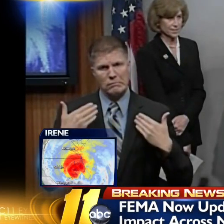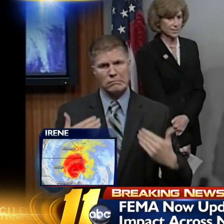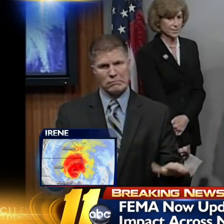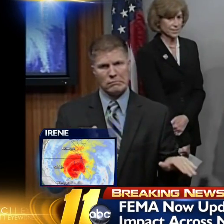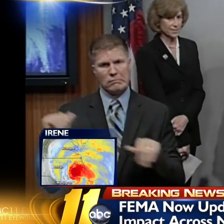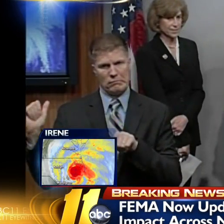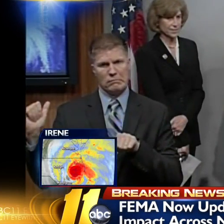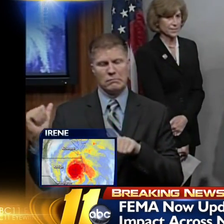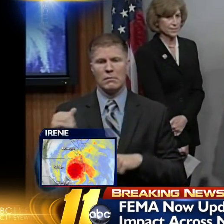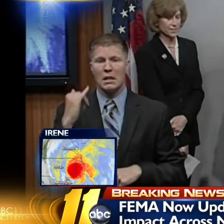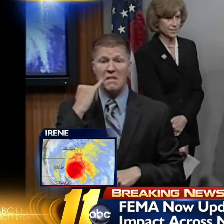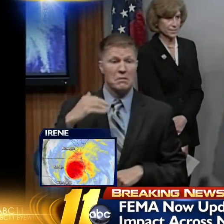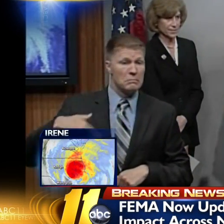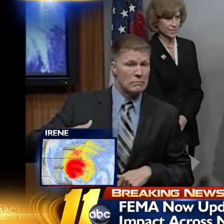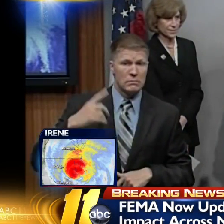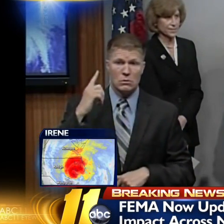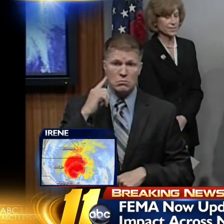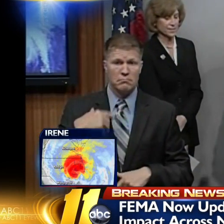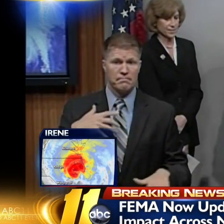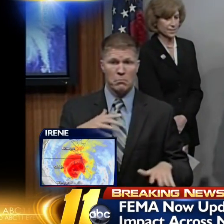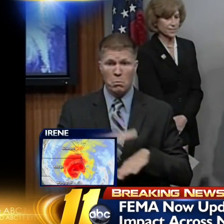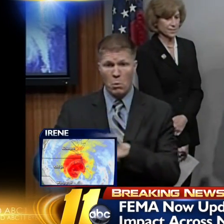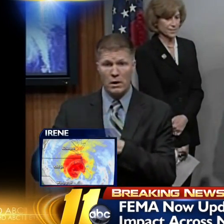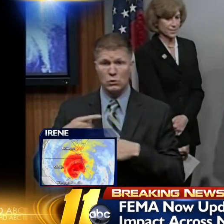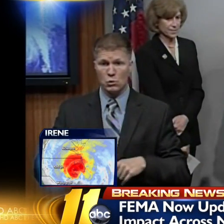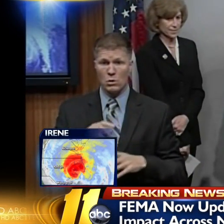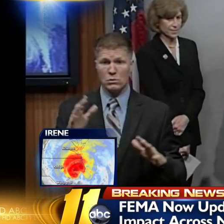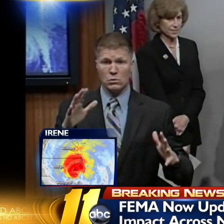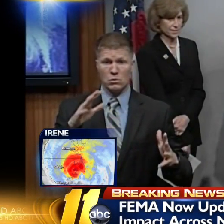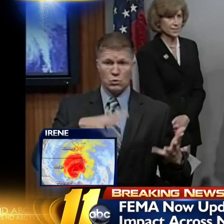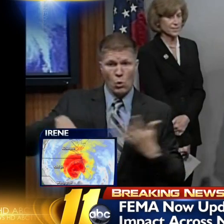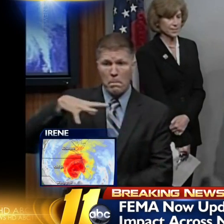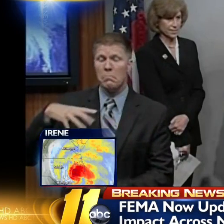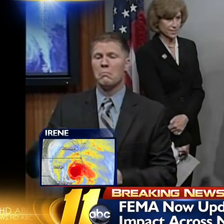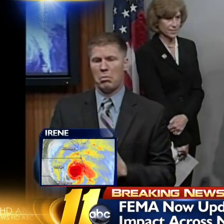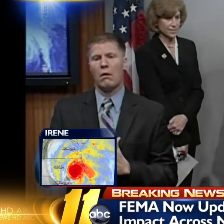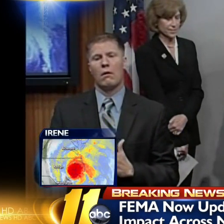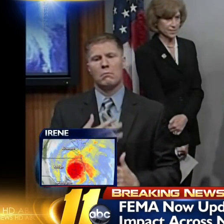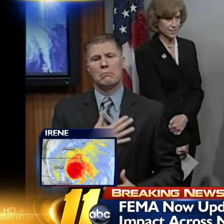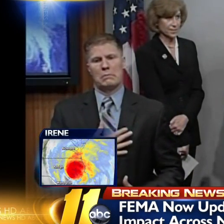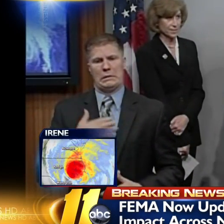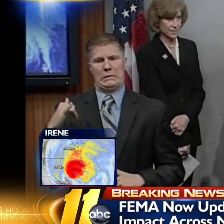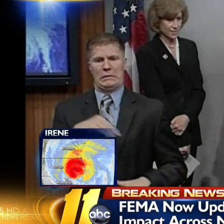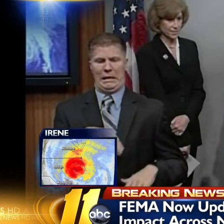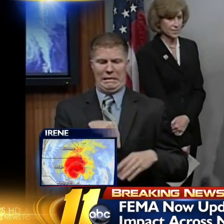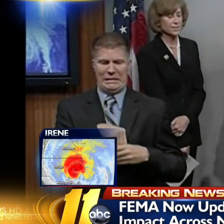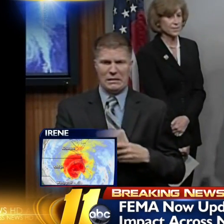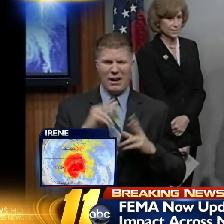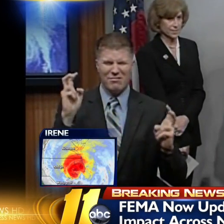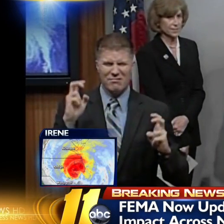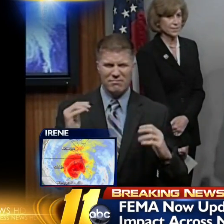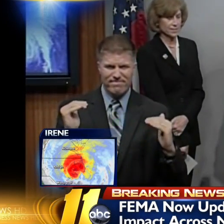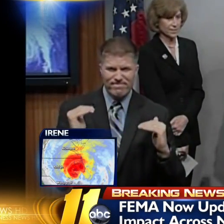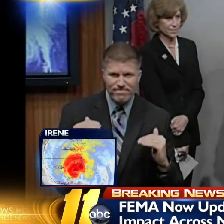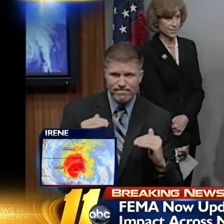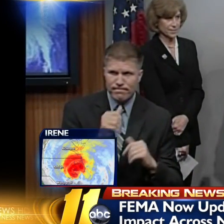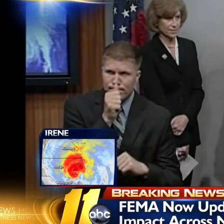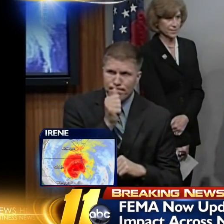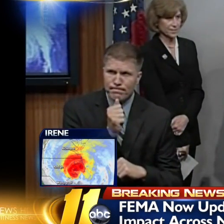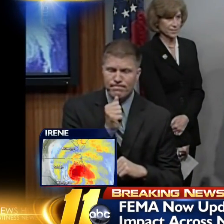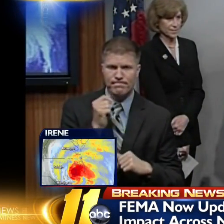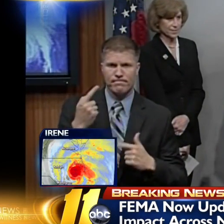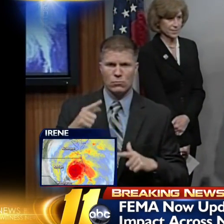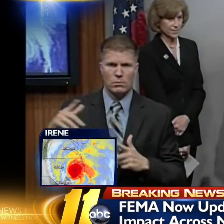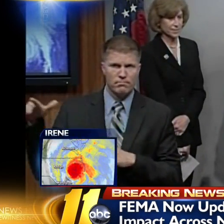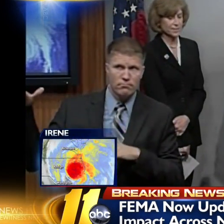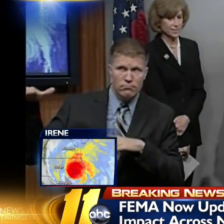if you haven't received a warning during the storm, please stay inside. Quote, hunker down until the storm passes.